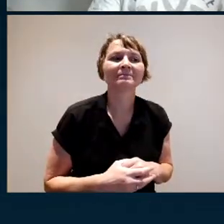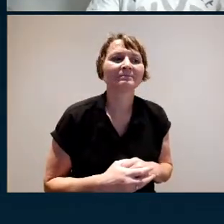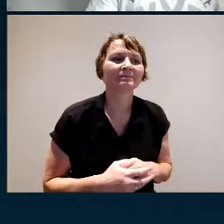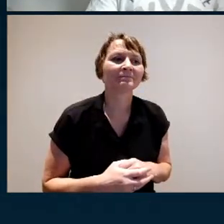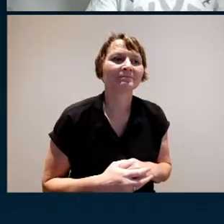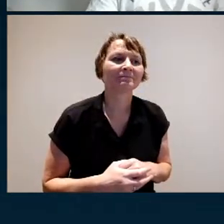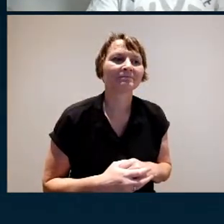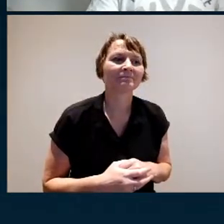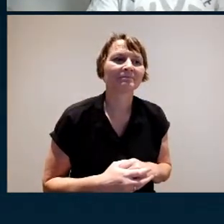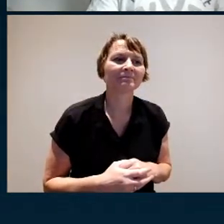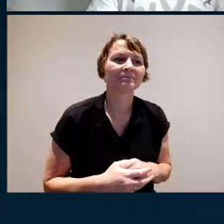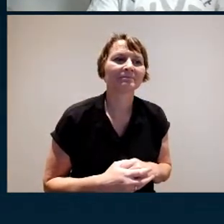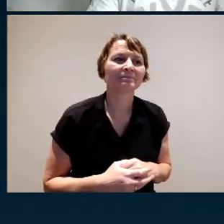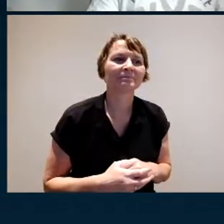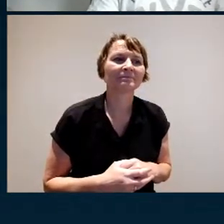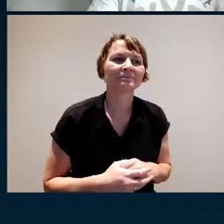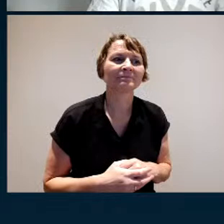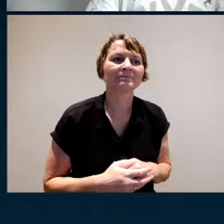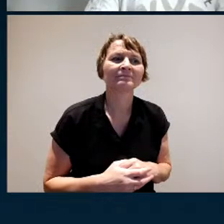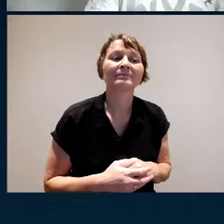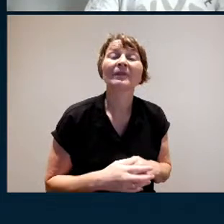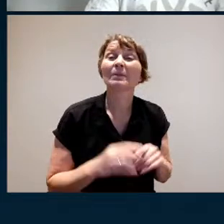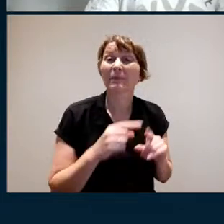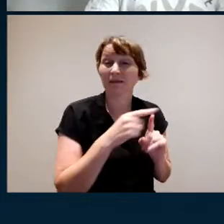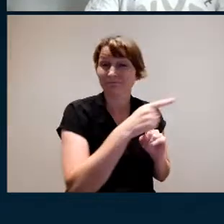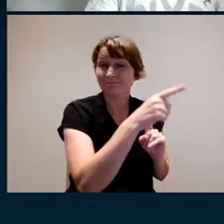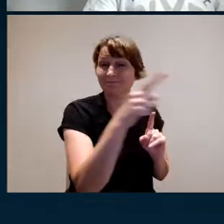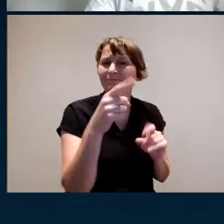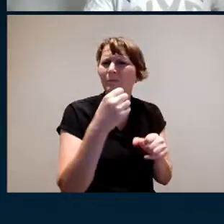are working towards building